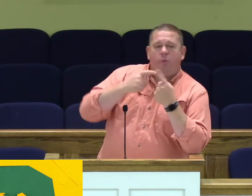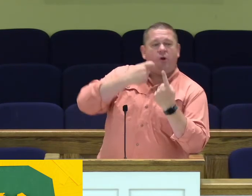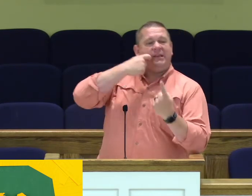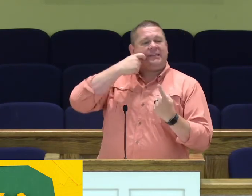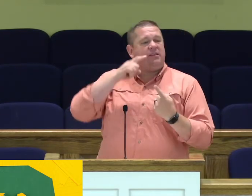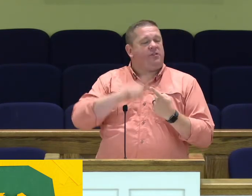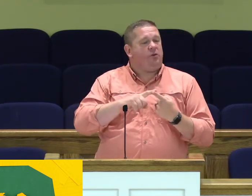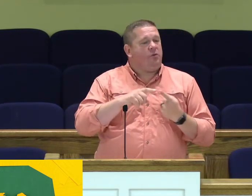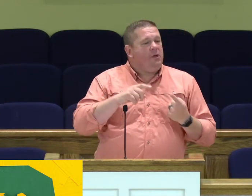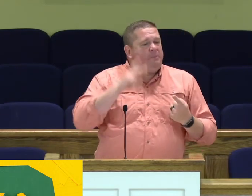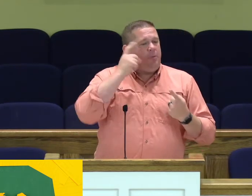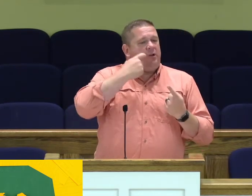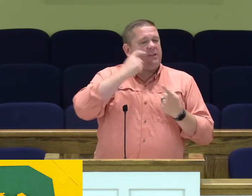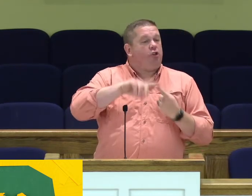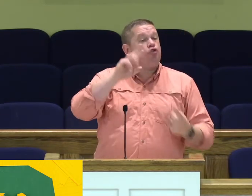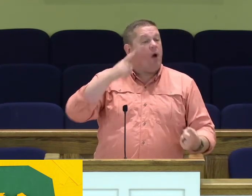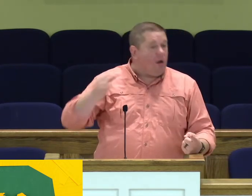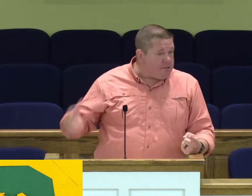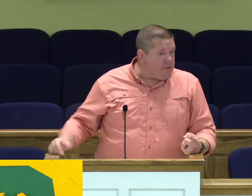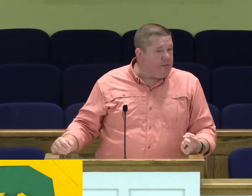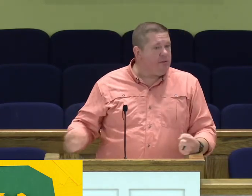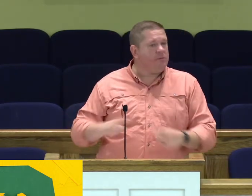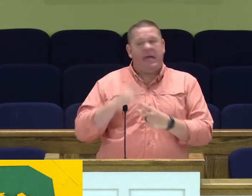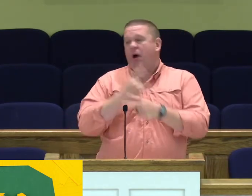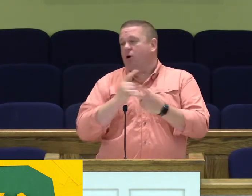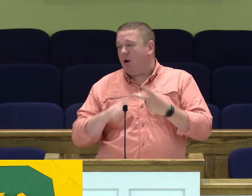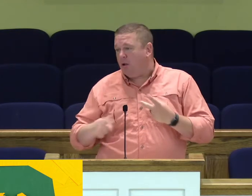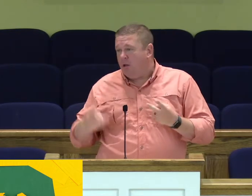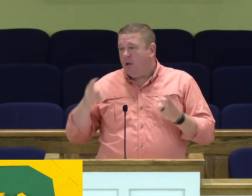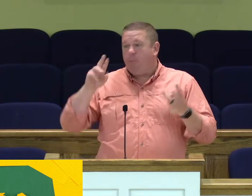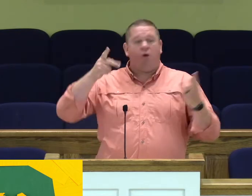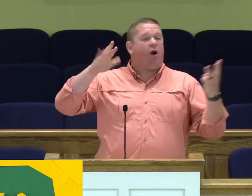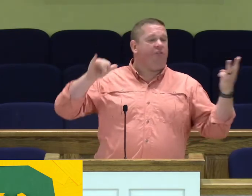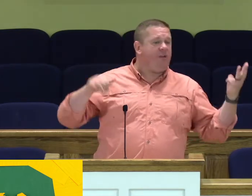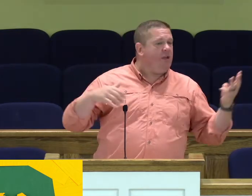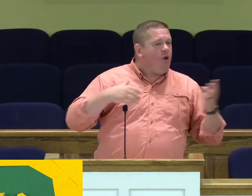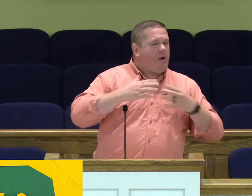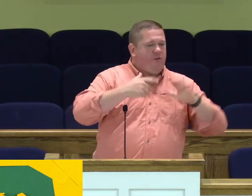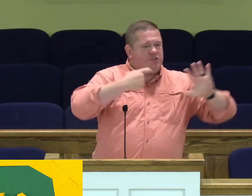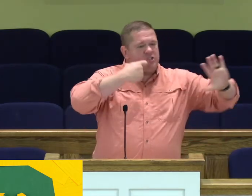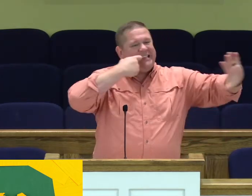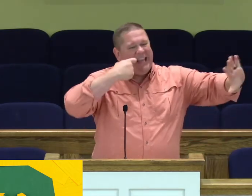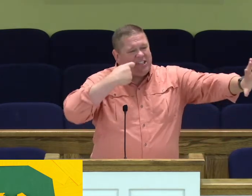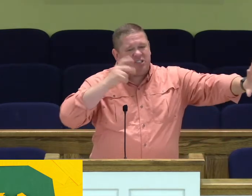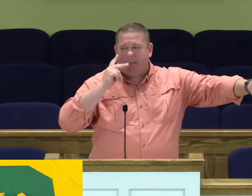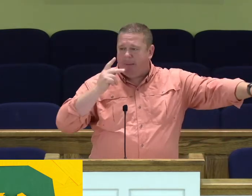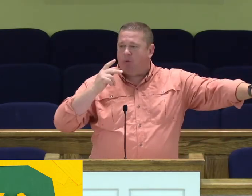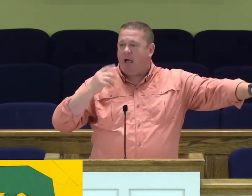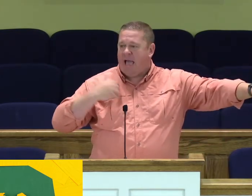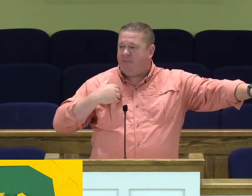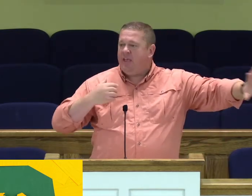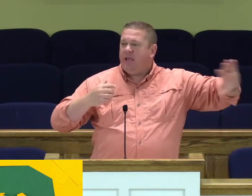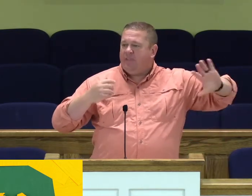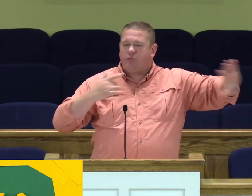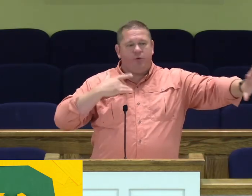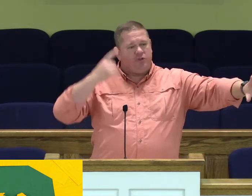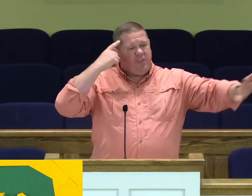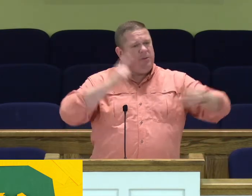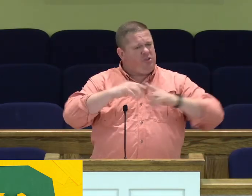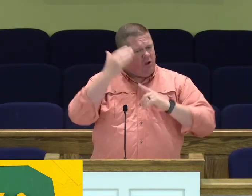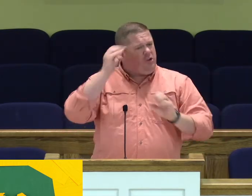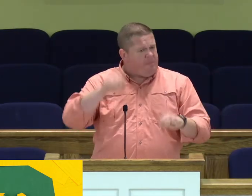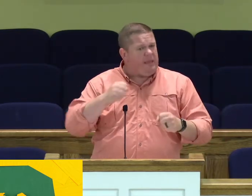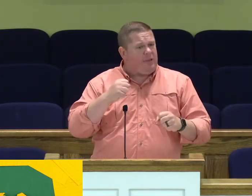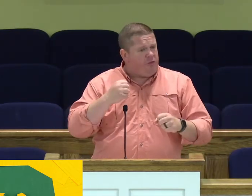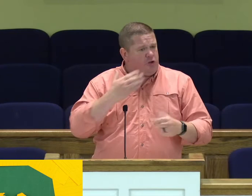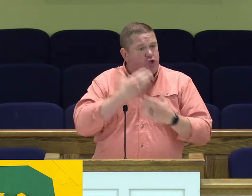All right, we're addicted to, people are addicted to drugs, alcohol, pornography, whatever it is. There's addictions that people have. That's what we usually think. But